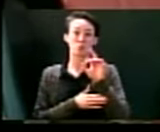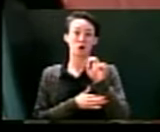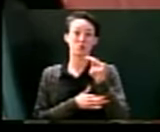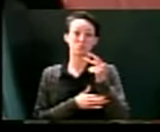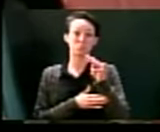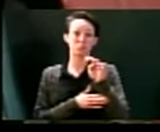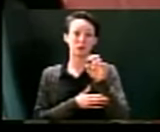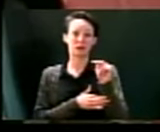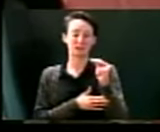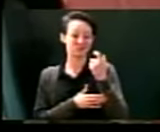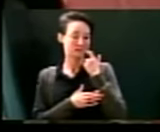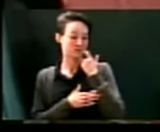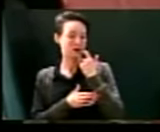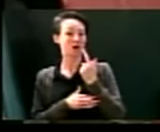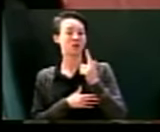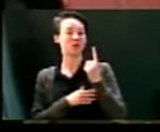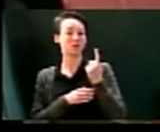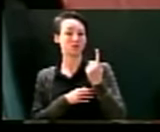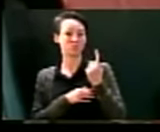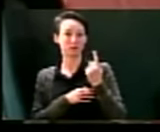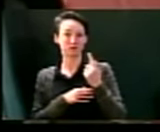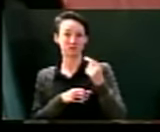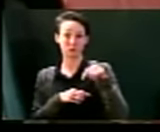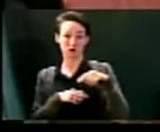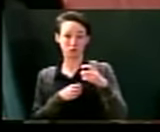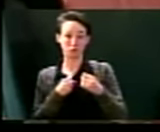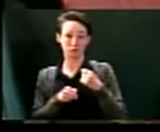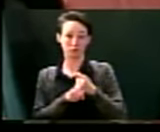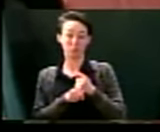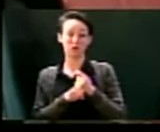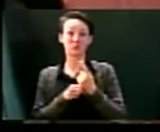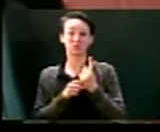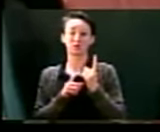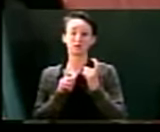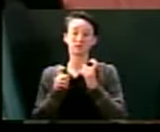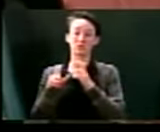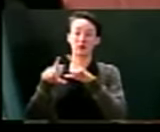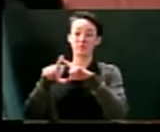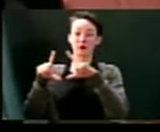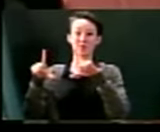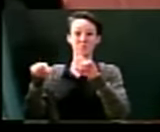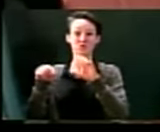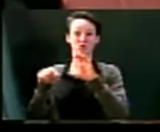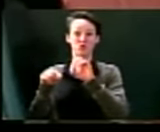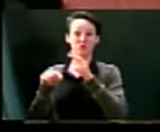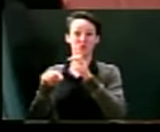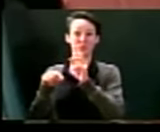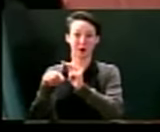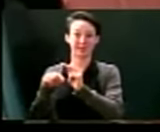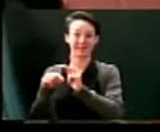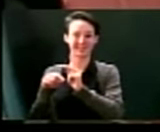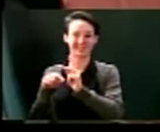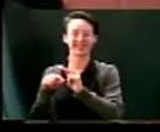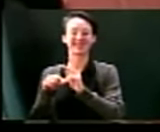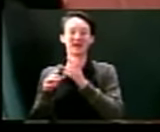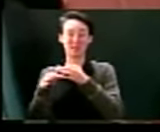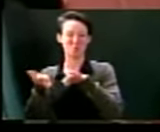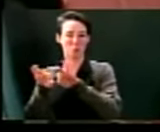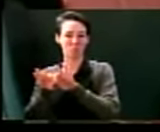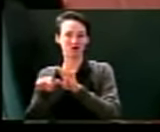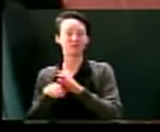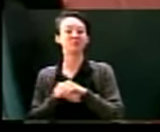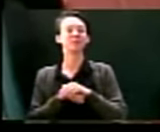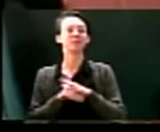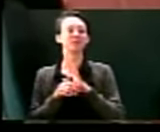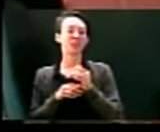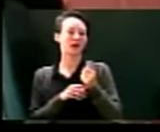Award earlier this year, and she got the important piece, which was her check then. But there's been a couple of scheduling conflicts, I think,